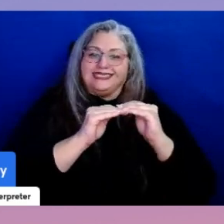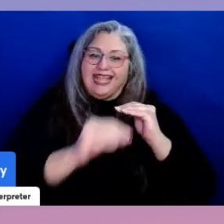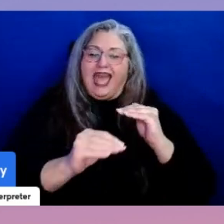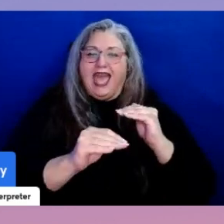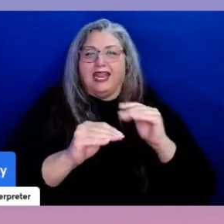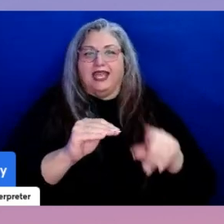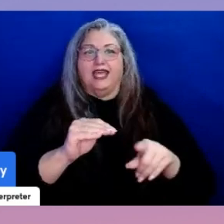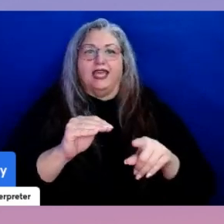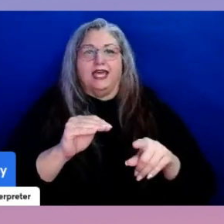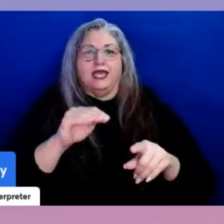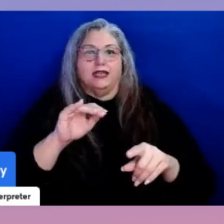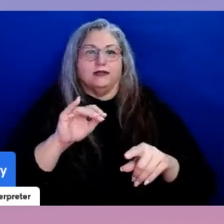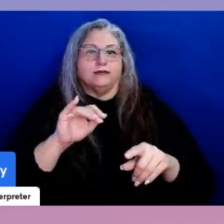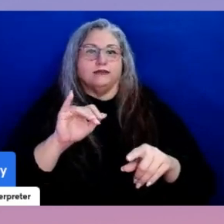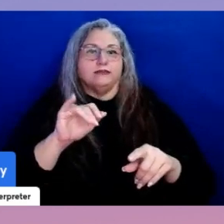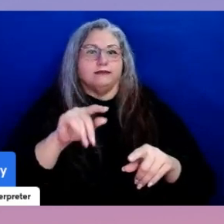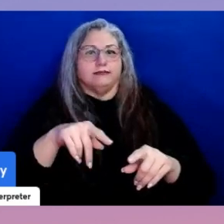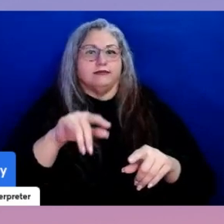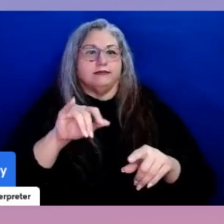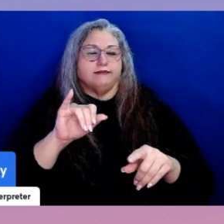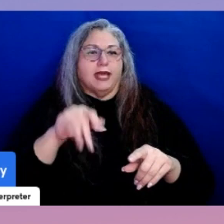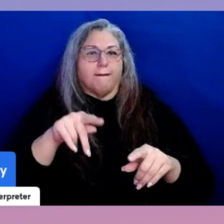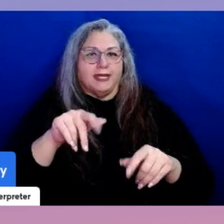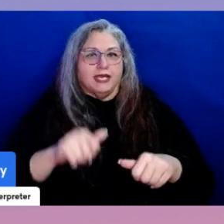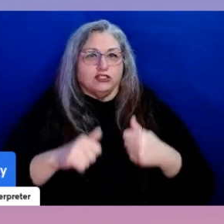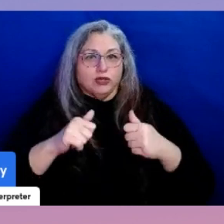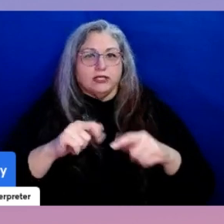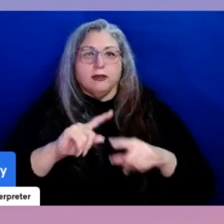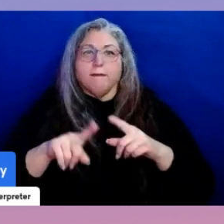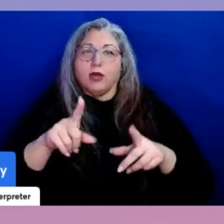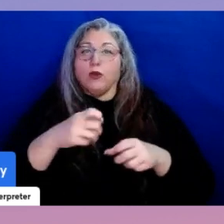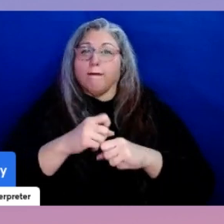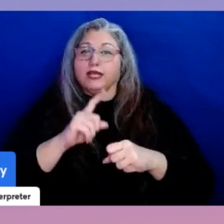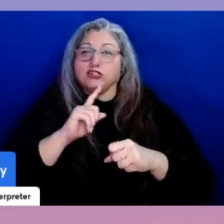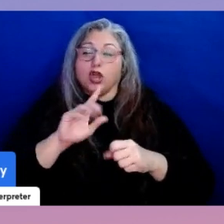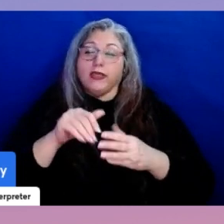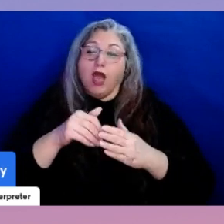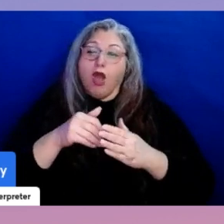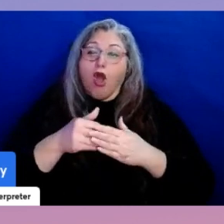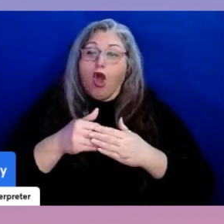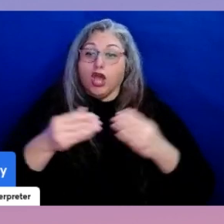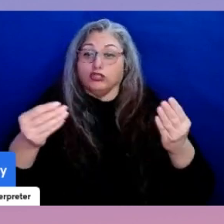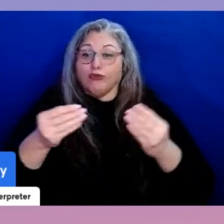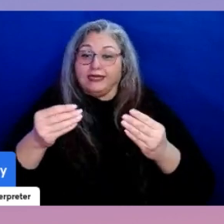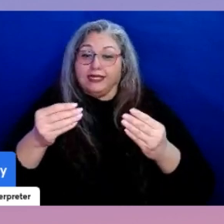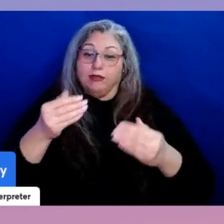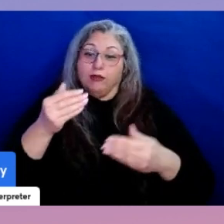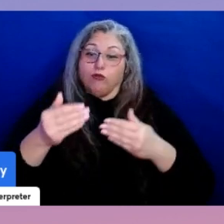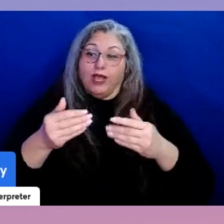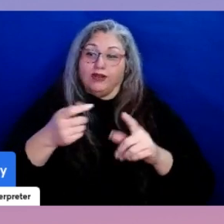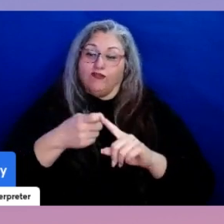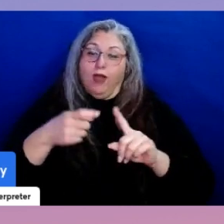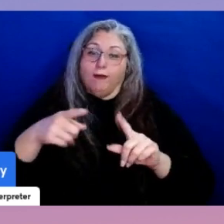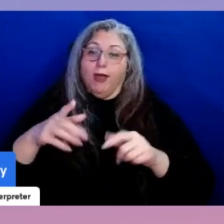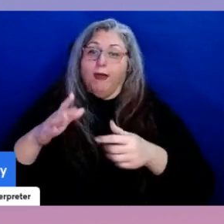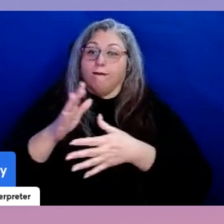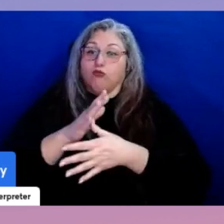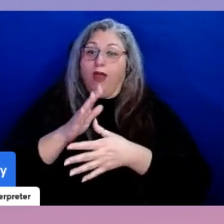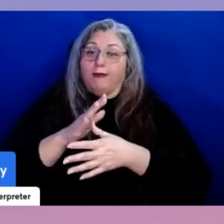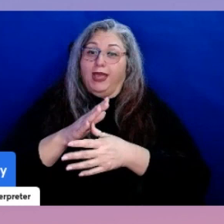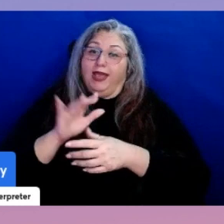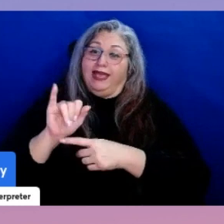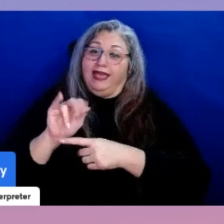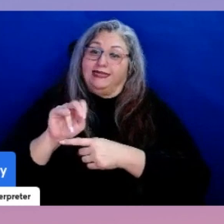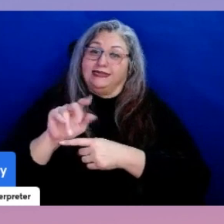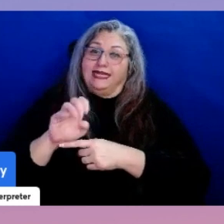database. Now, in order to ensure not all transactions are processed by the primary instance, reads can be served